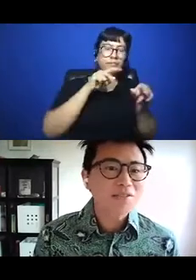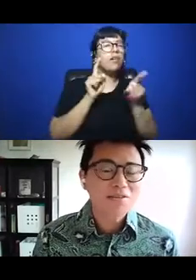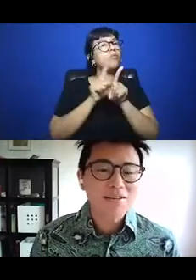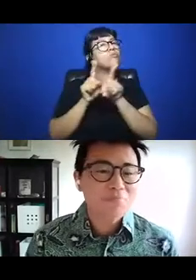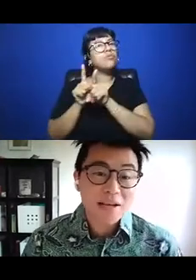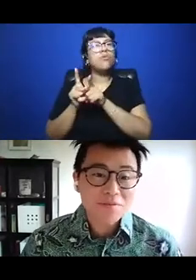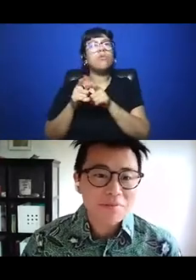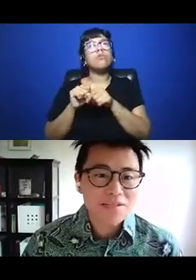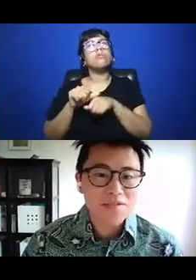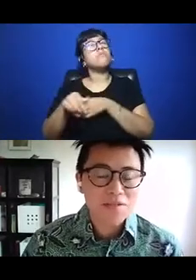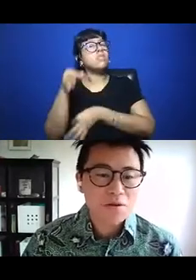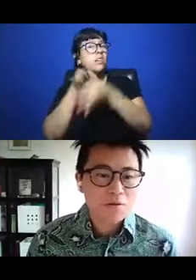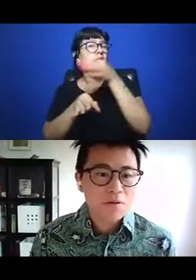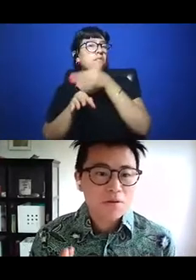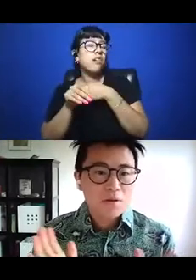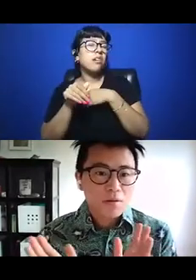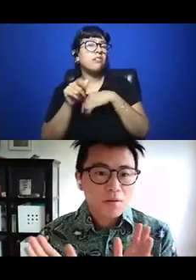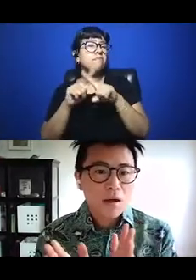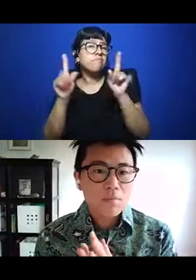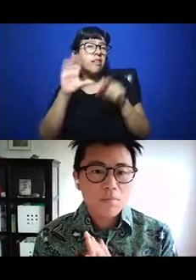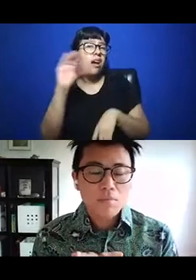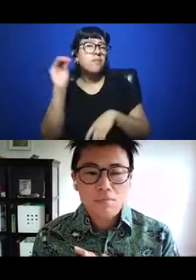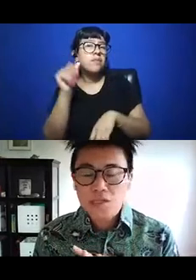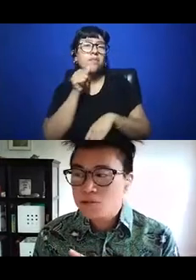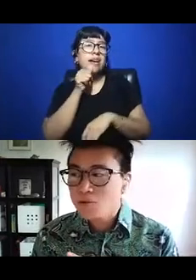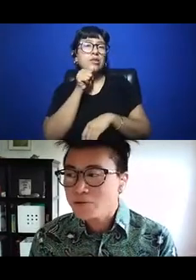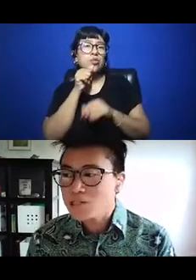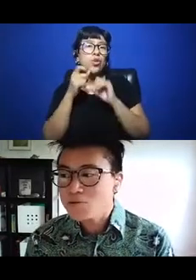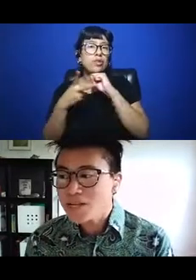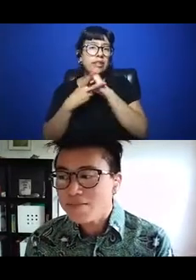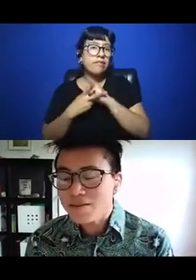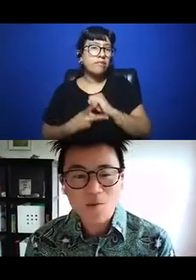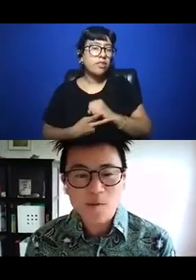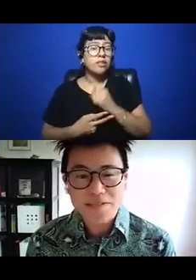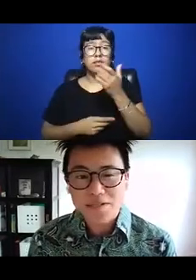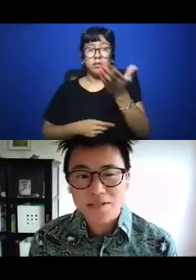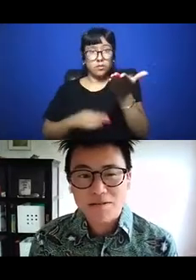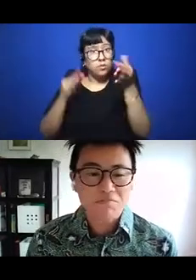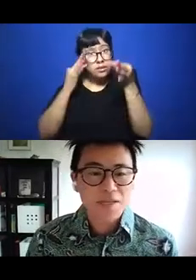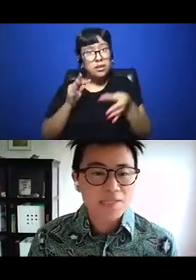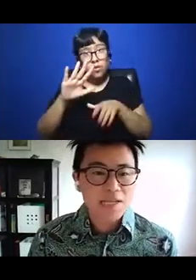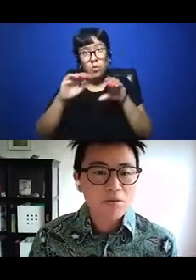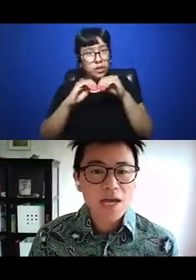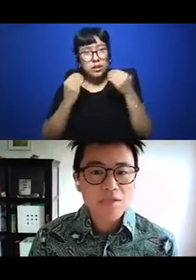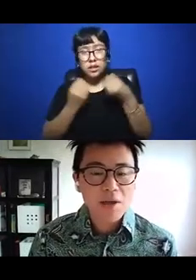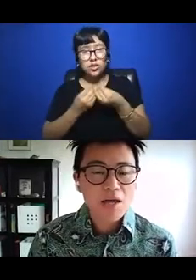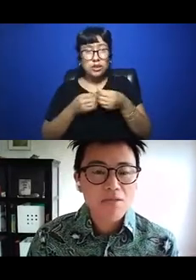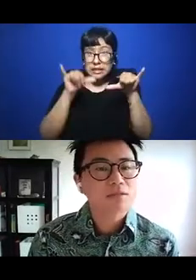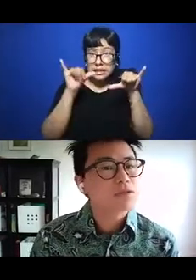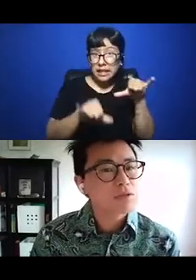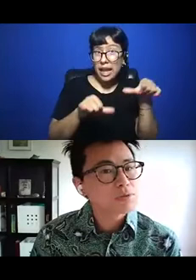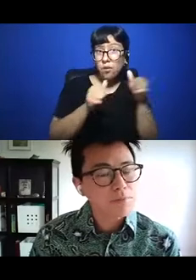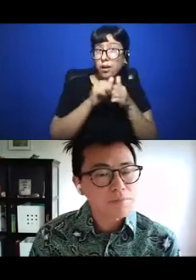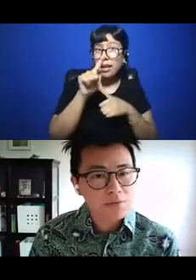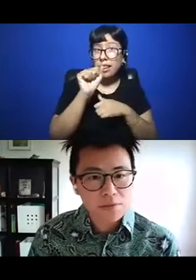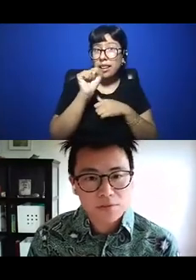are alternative password managers. So, did you decide that your organization can stay with LastPass? Did